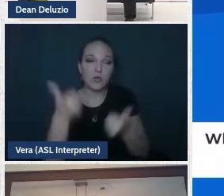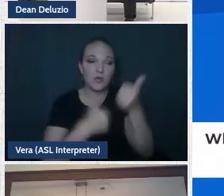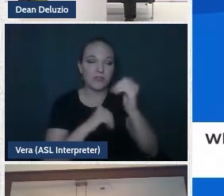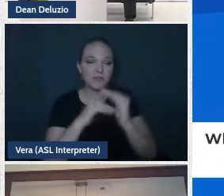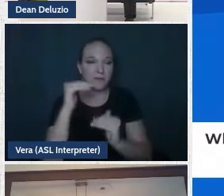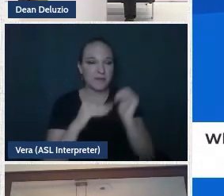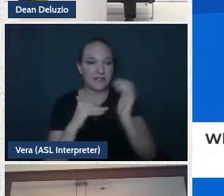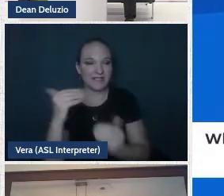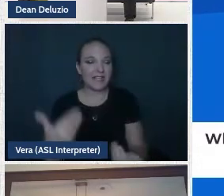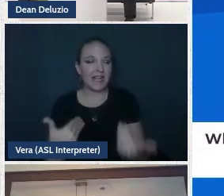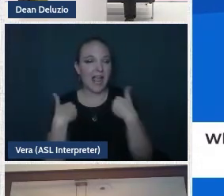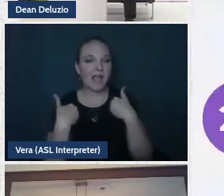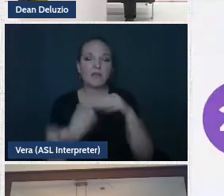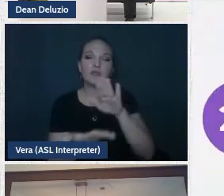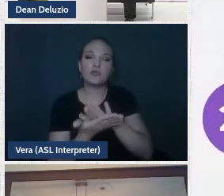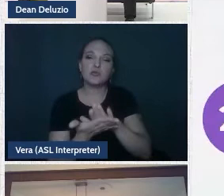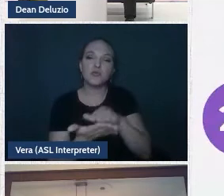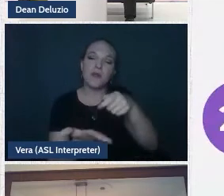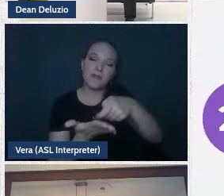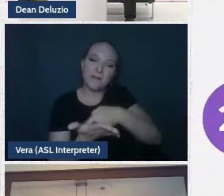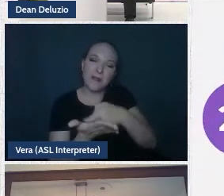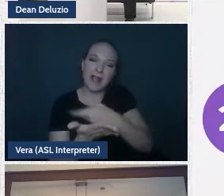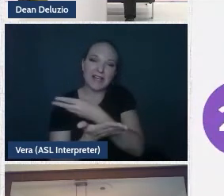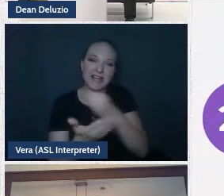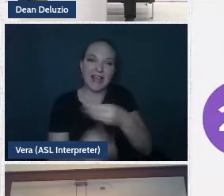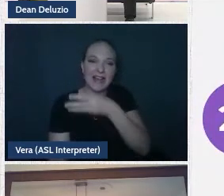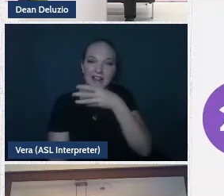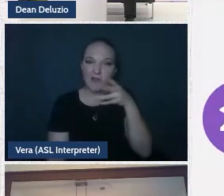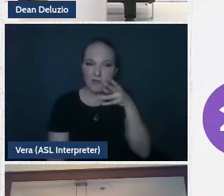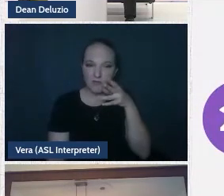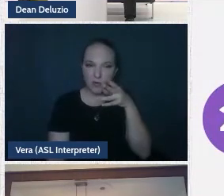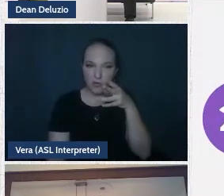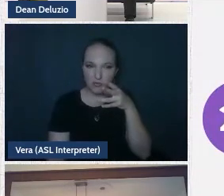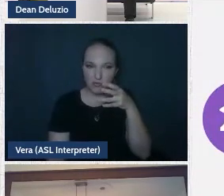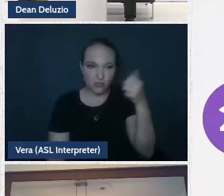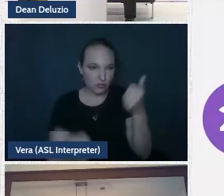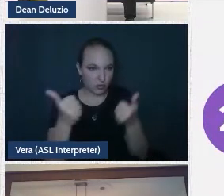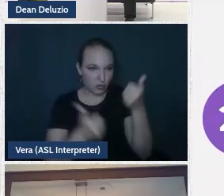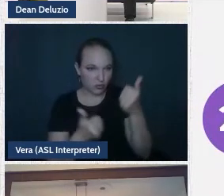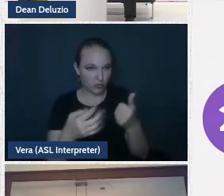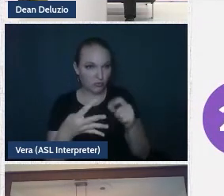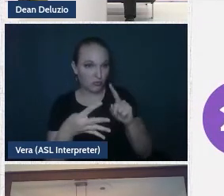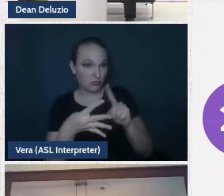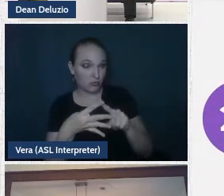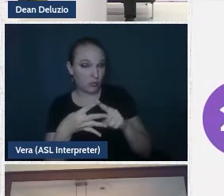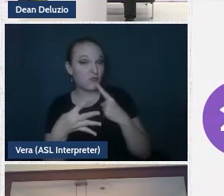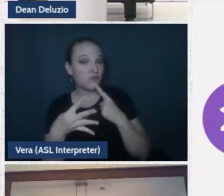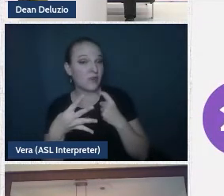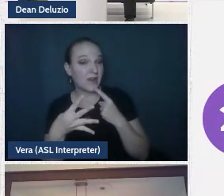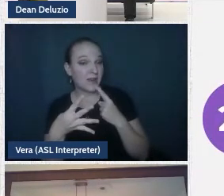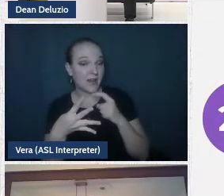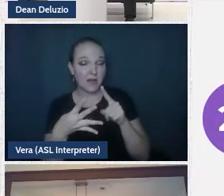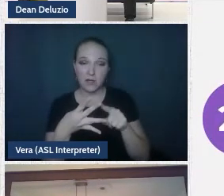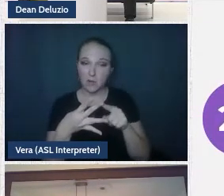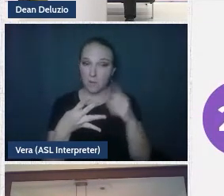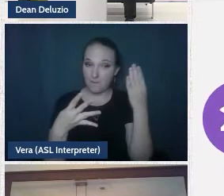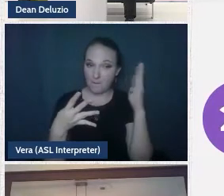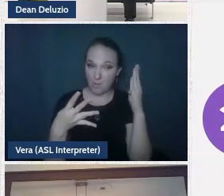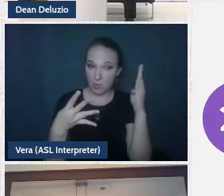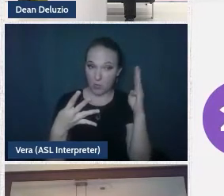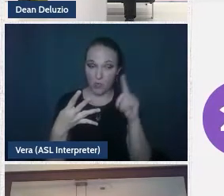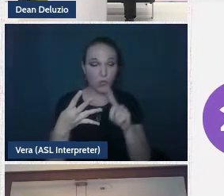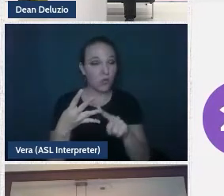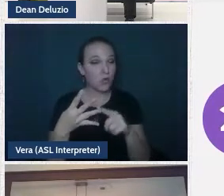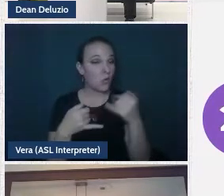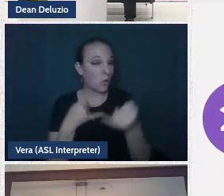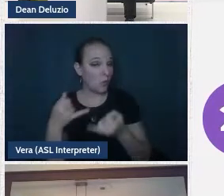and Agriculture, which is now the Faculty of Engineering and Applied Science? Is it Beamish Monroe Hall, Grant Hall, Miller